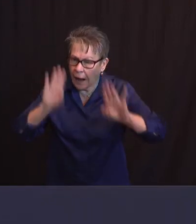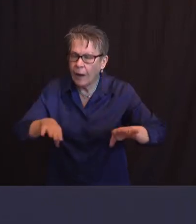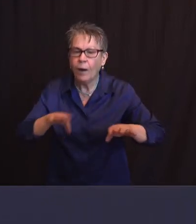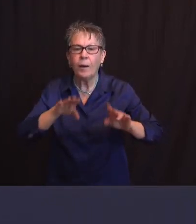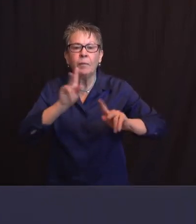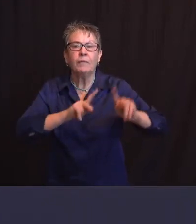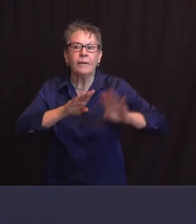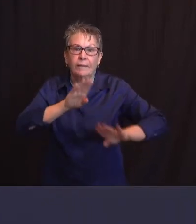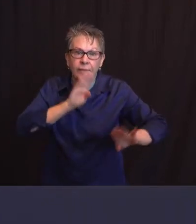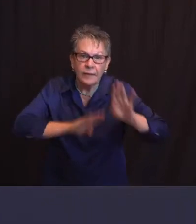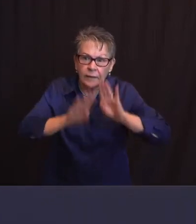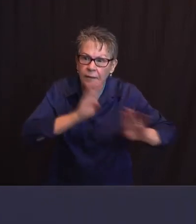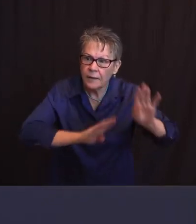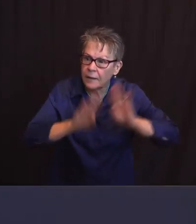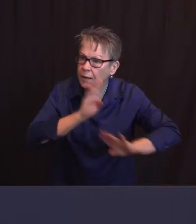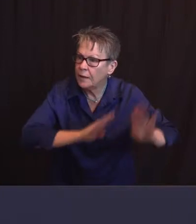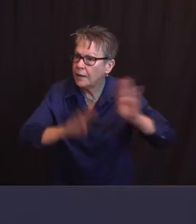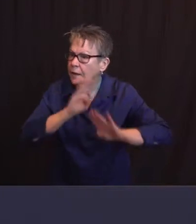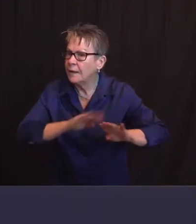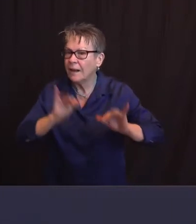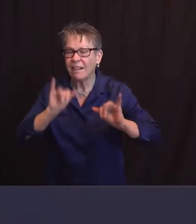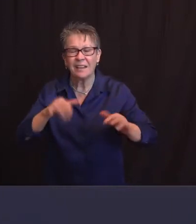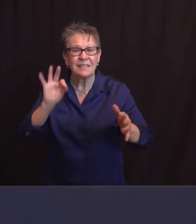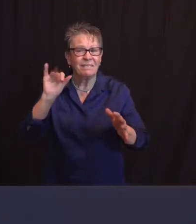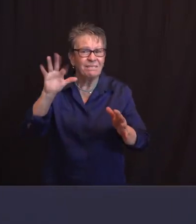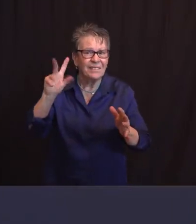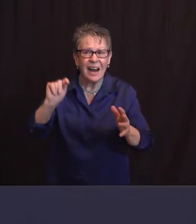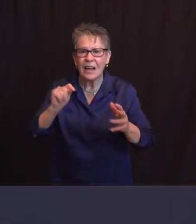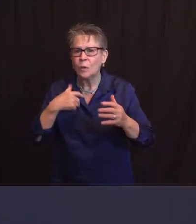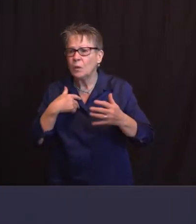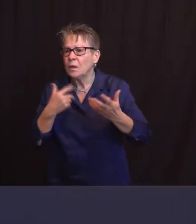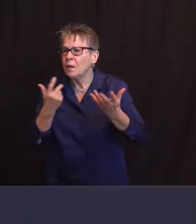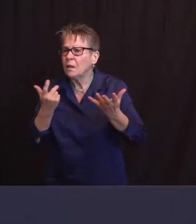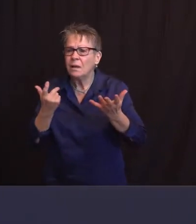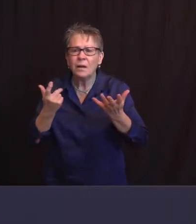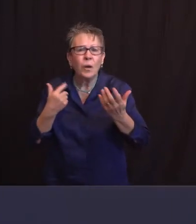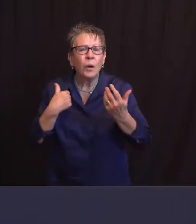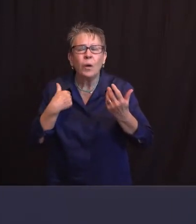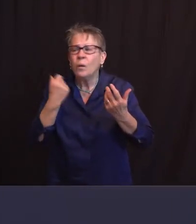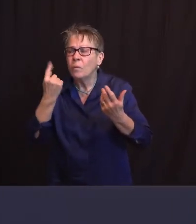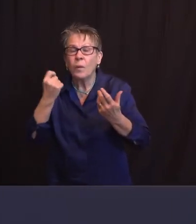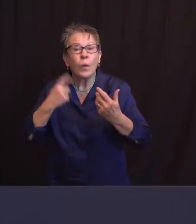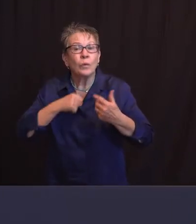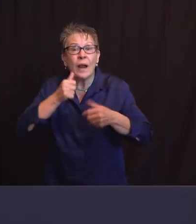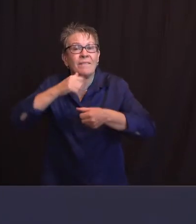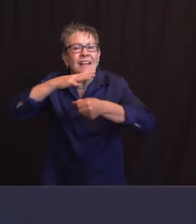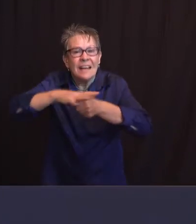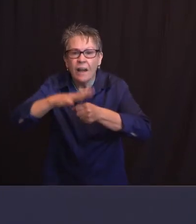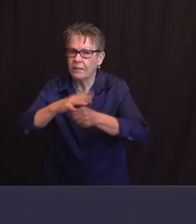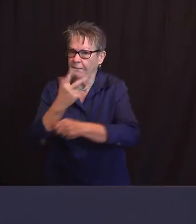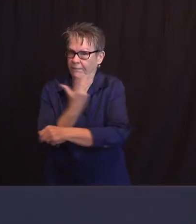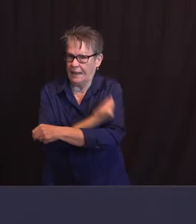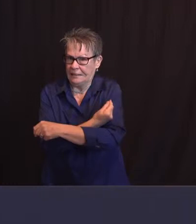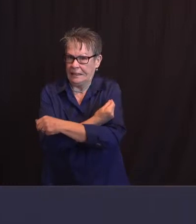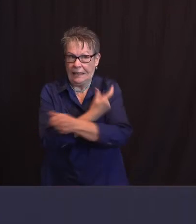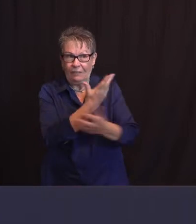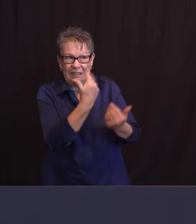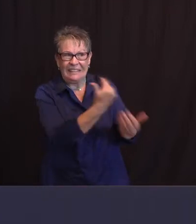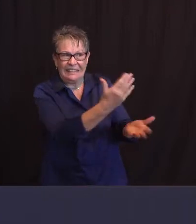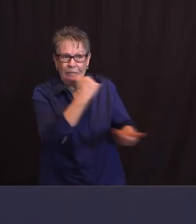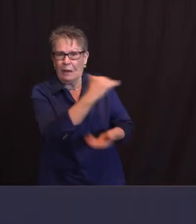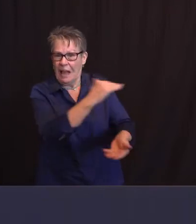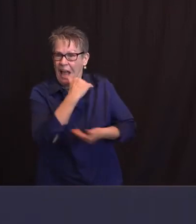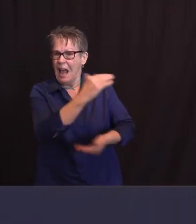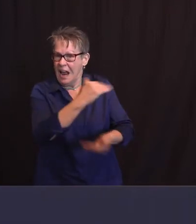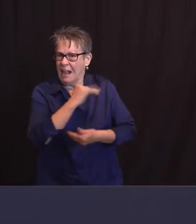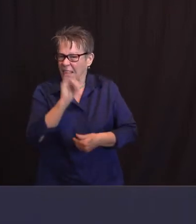is a fact. The biggest challenge we have is we don't have enough doses. So we are proving in the top 4 states in the country,